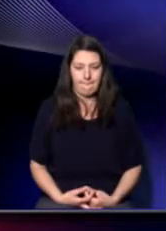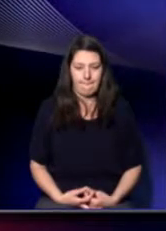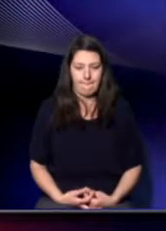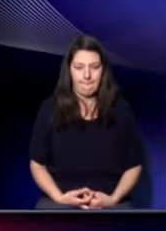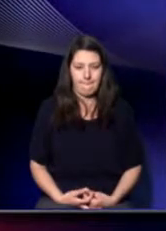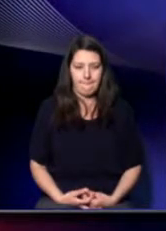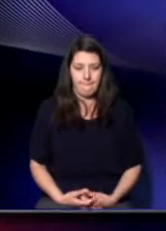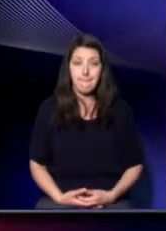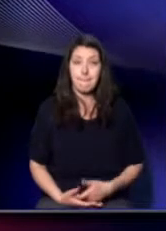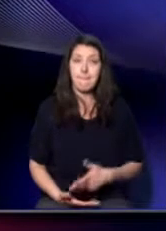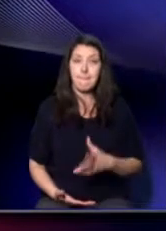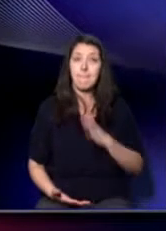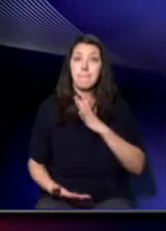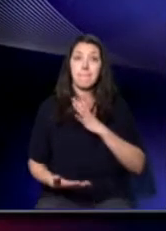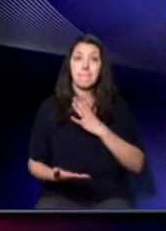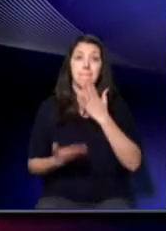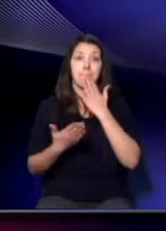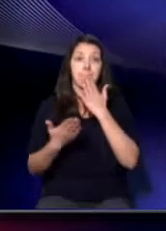Okay, thank you.